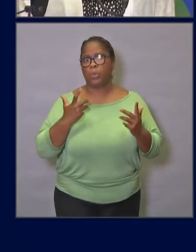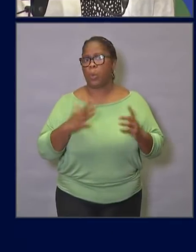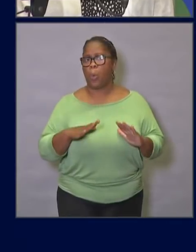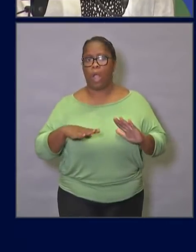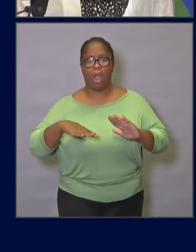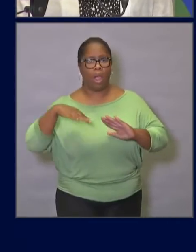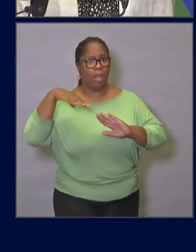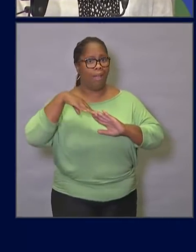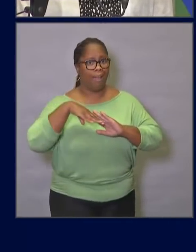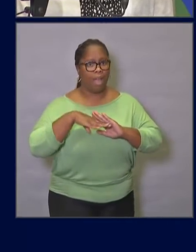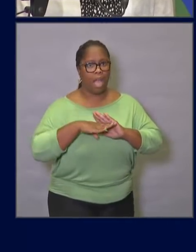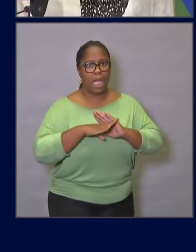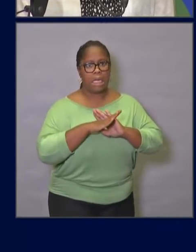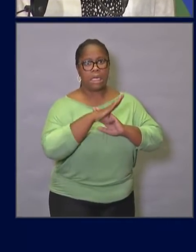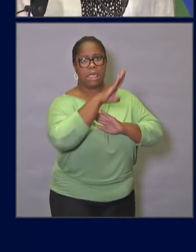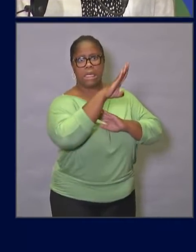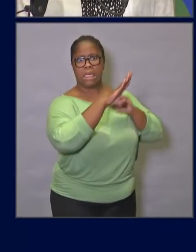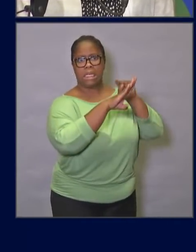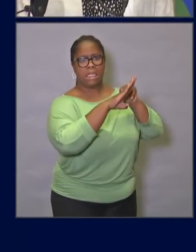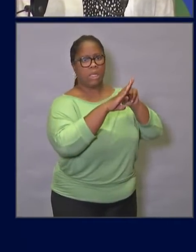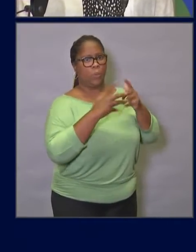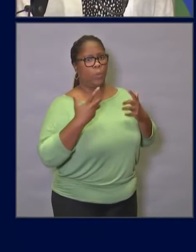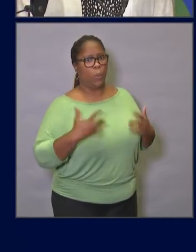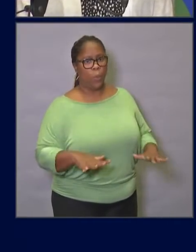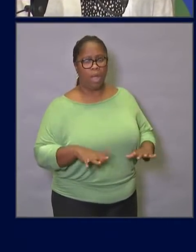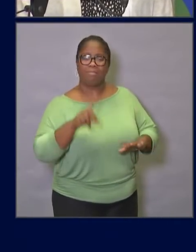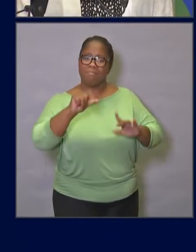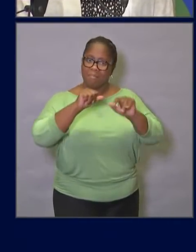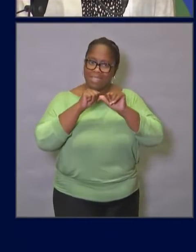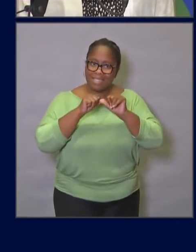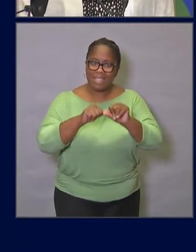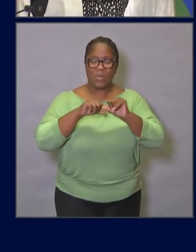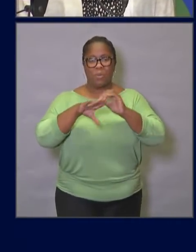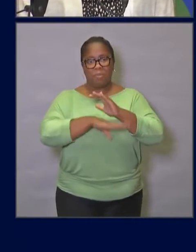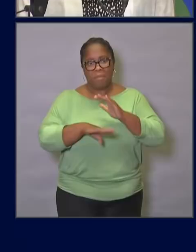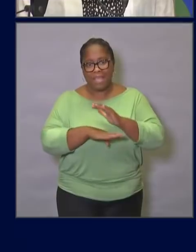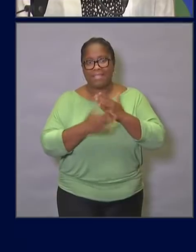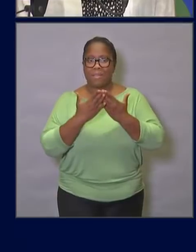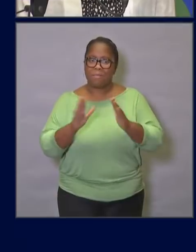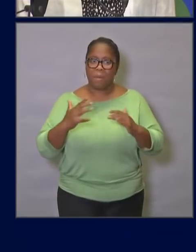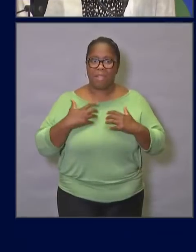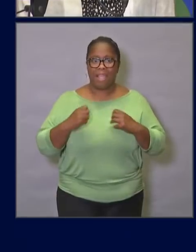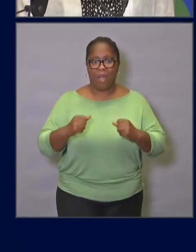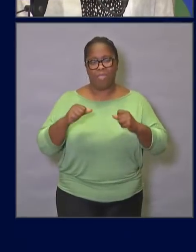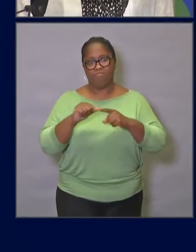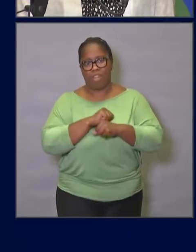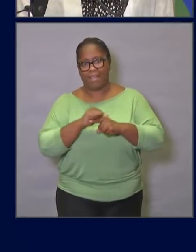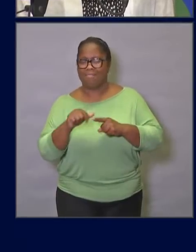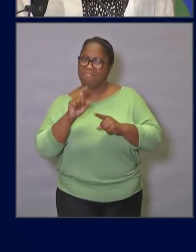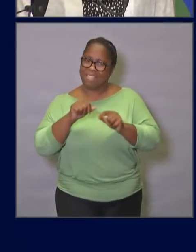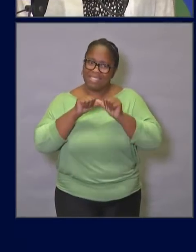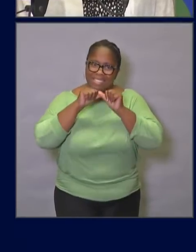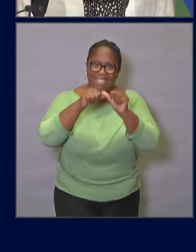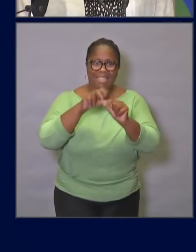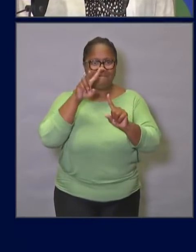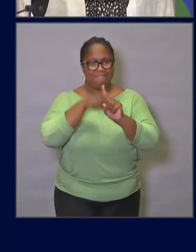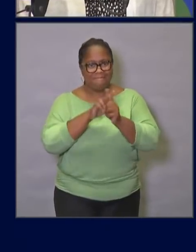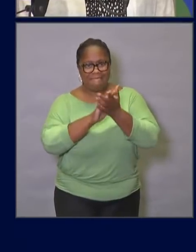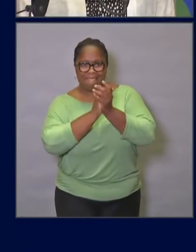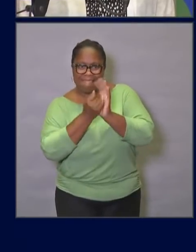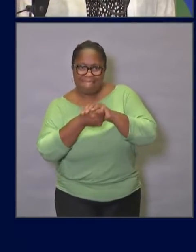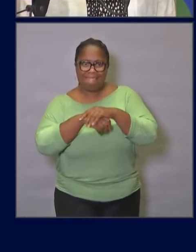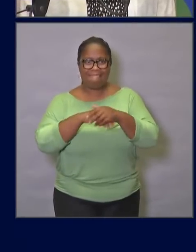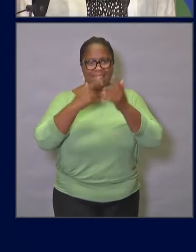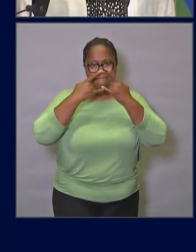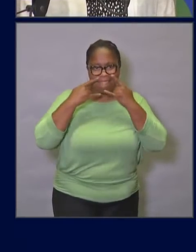again. If we don't keep up those basic public health practices that limit transmission, there is absolutely no reason why we would